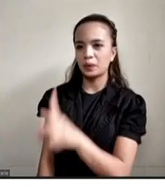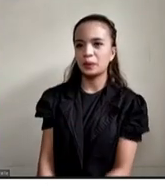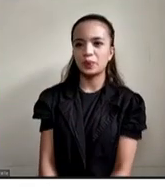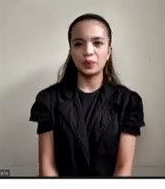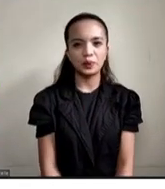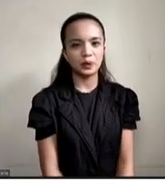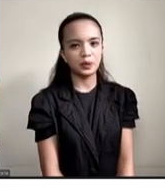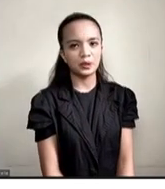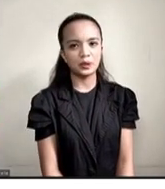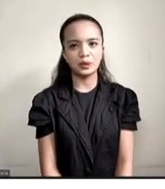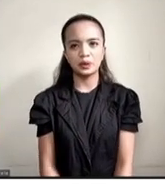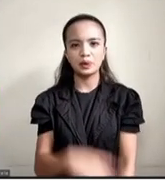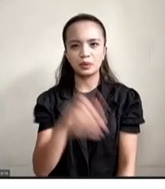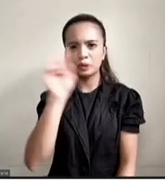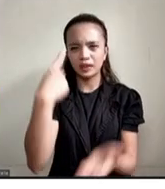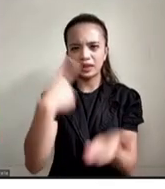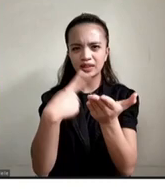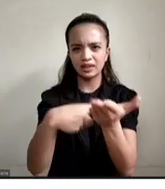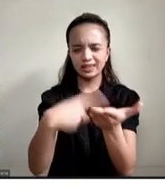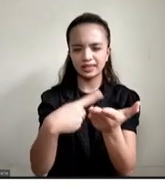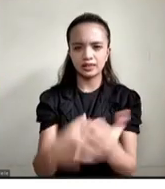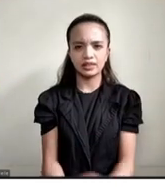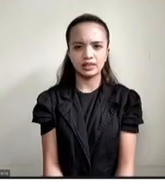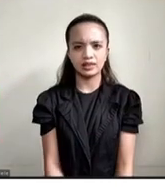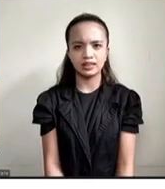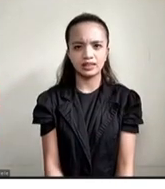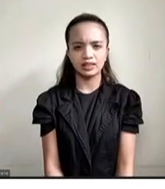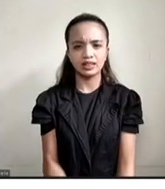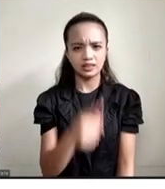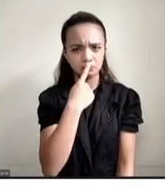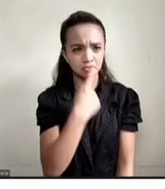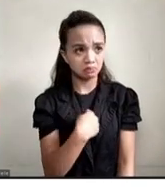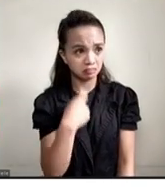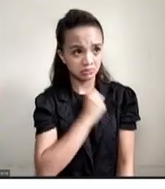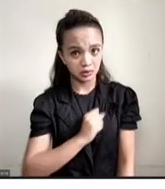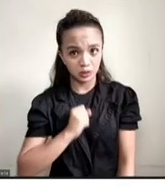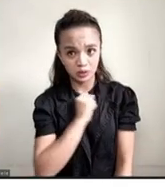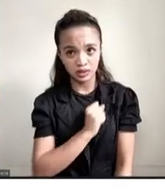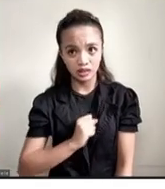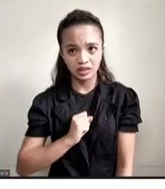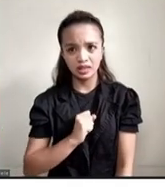What did you guys talk about? Did he apologize?